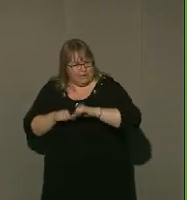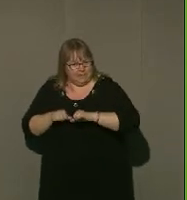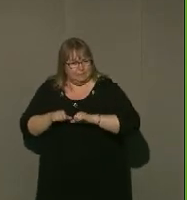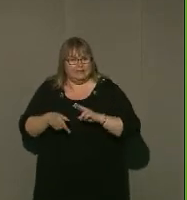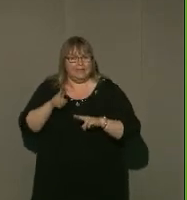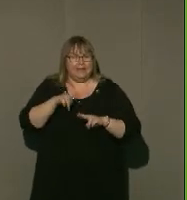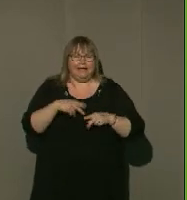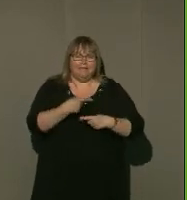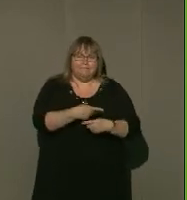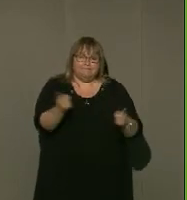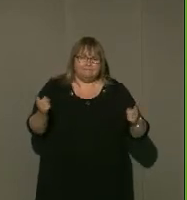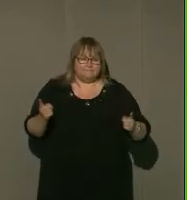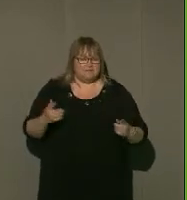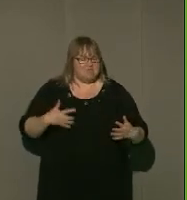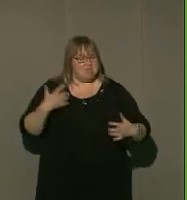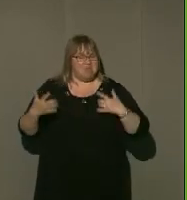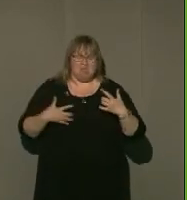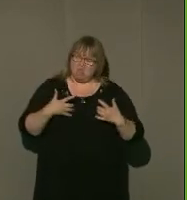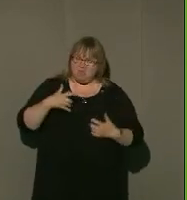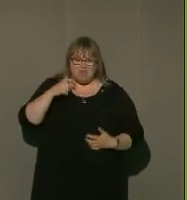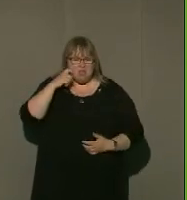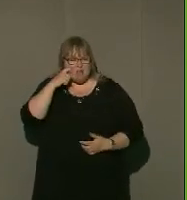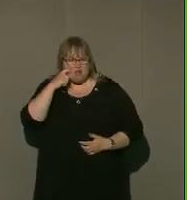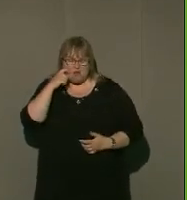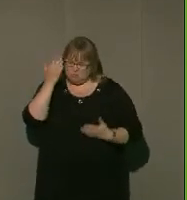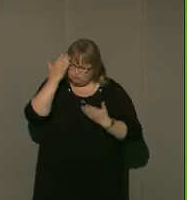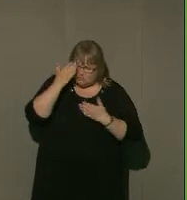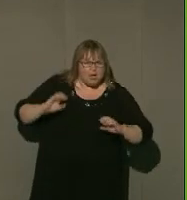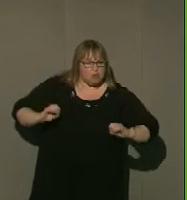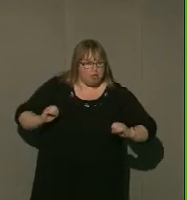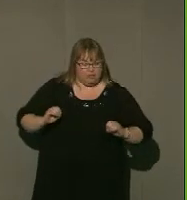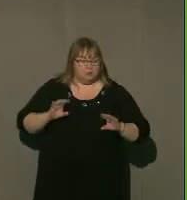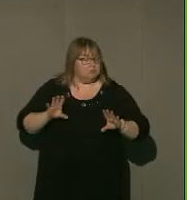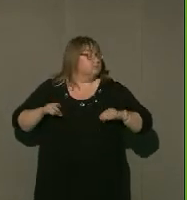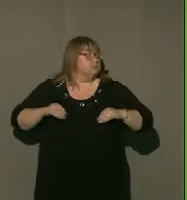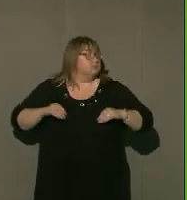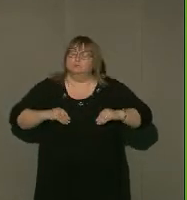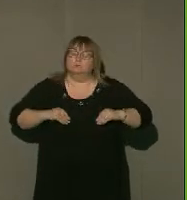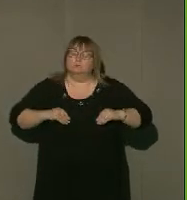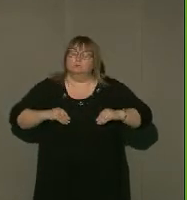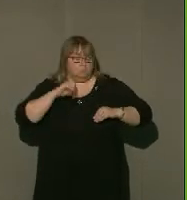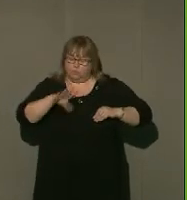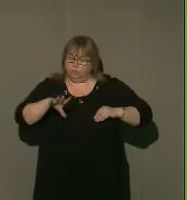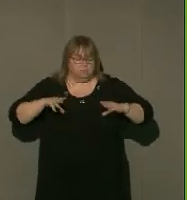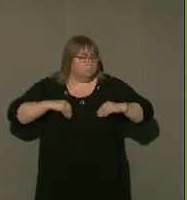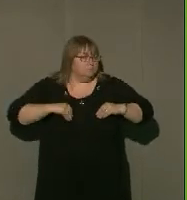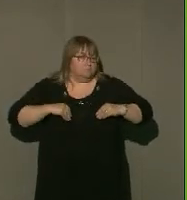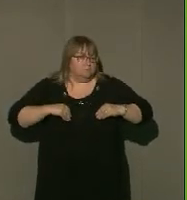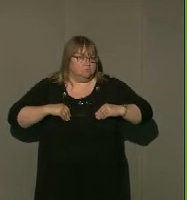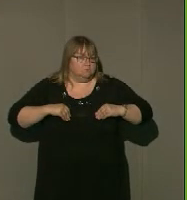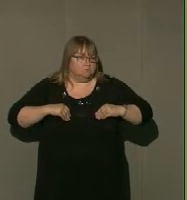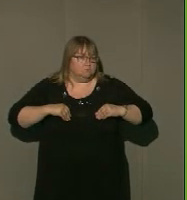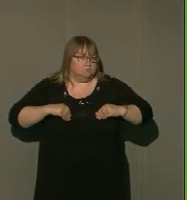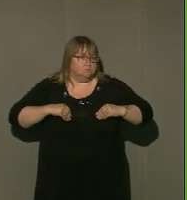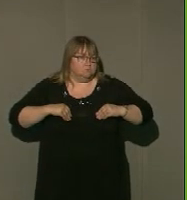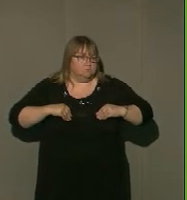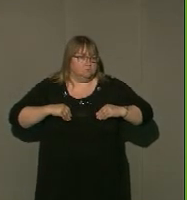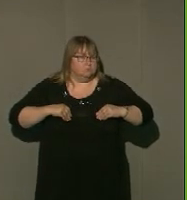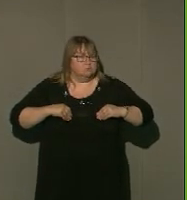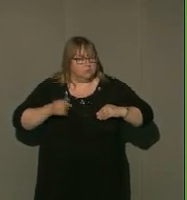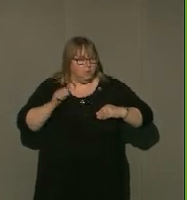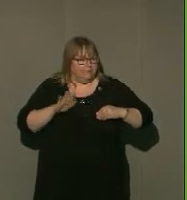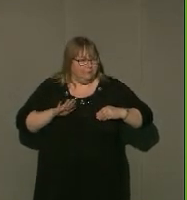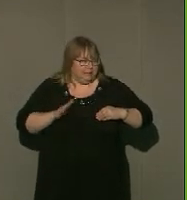tolerate anything implying any disrespect of anything, actually. Well, maybe not of anything, but you know.